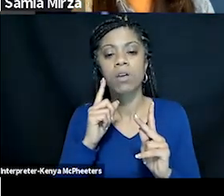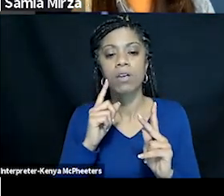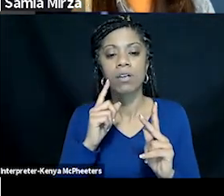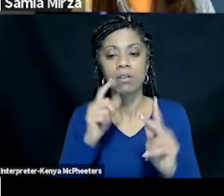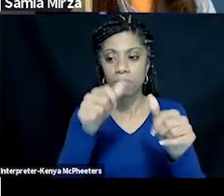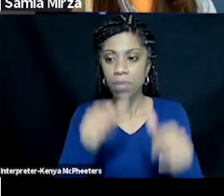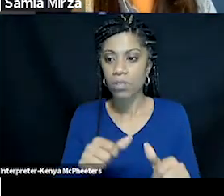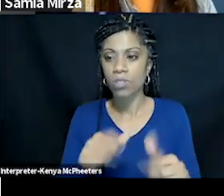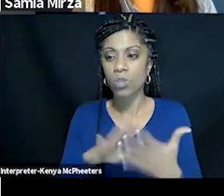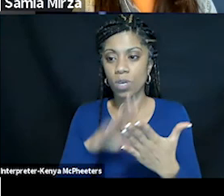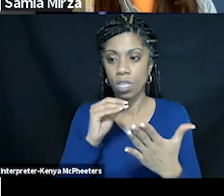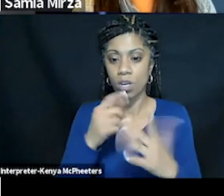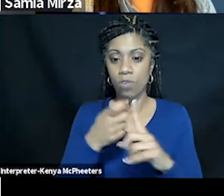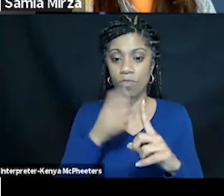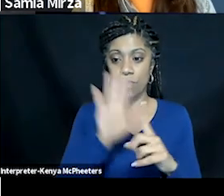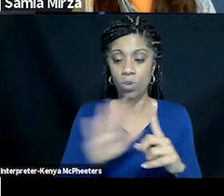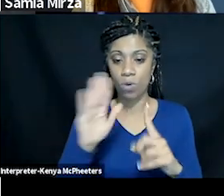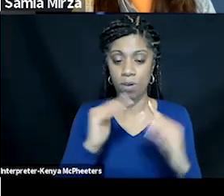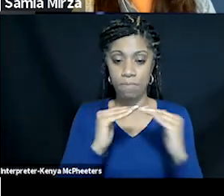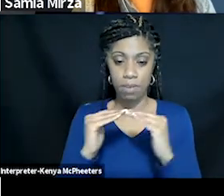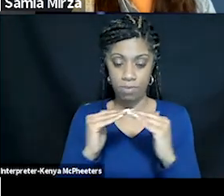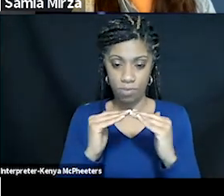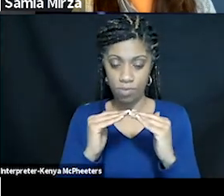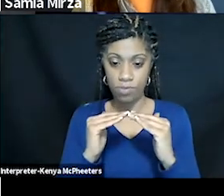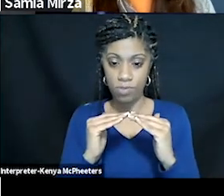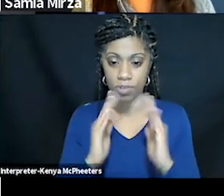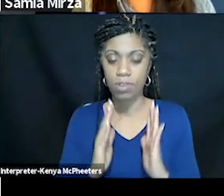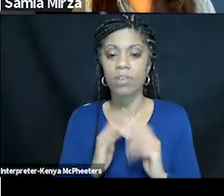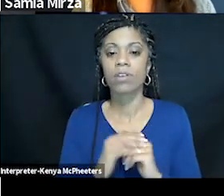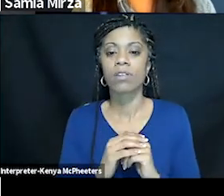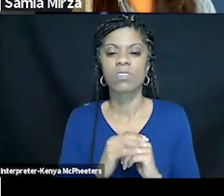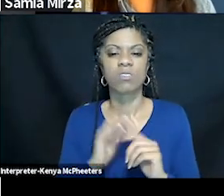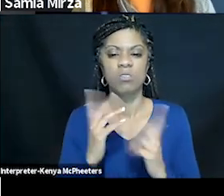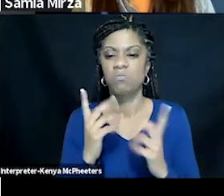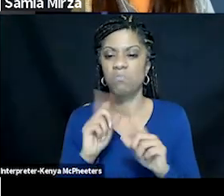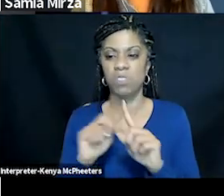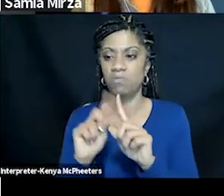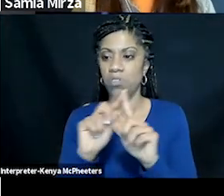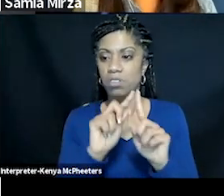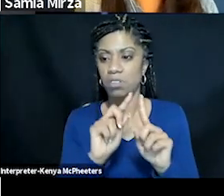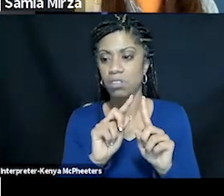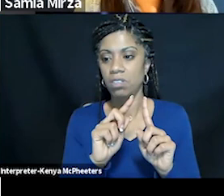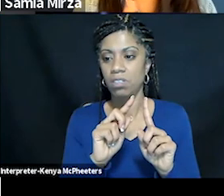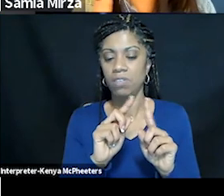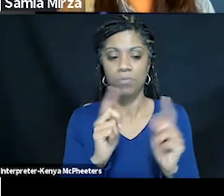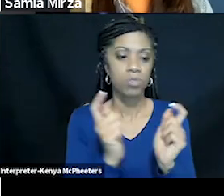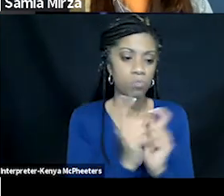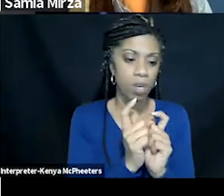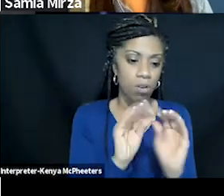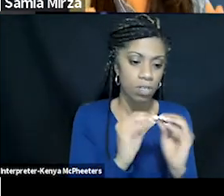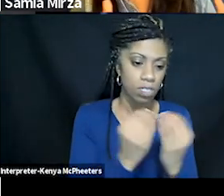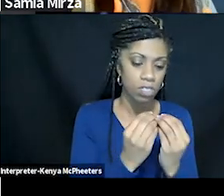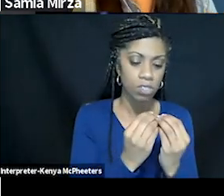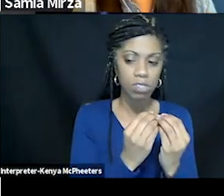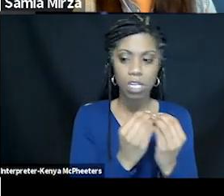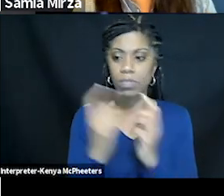your peers. And so there's a variety of case studies that we have, everything from small organizations to